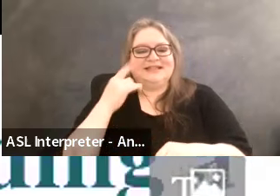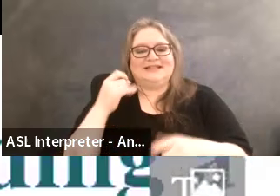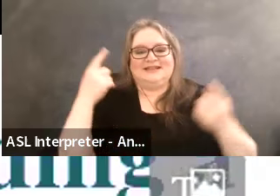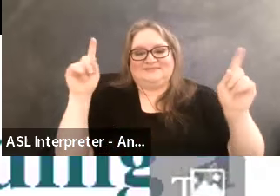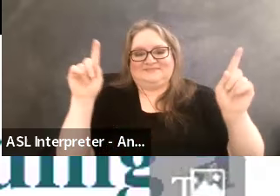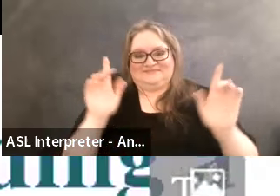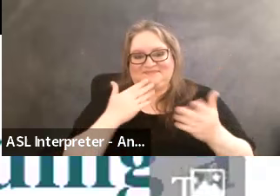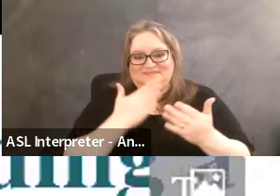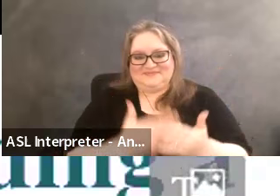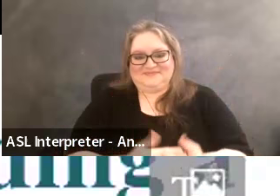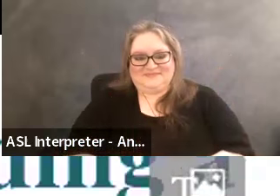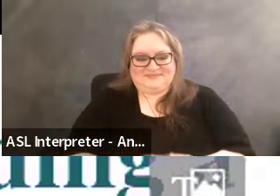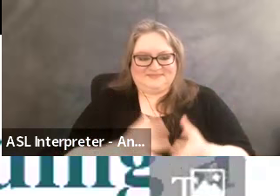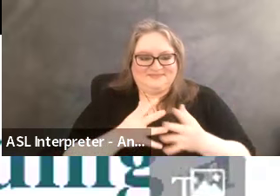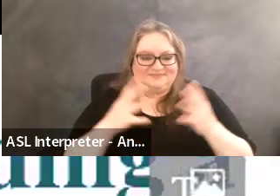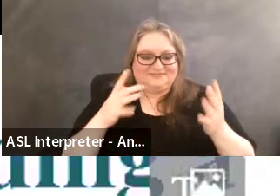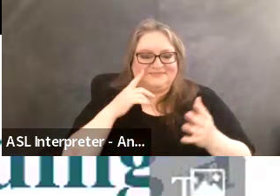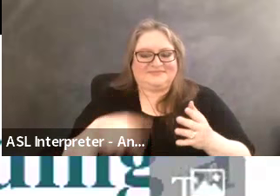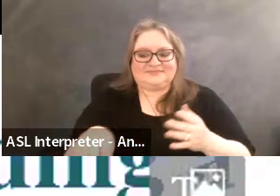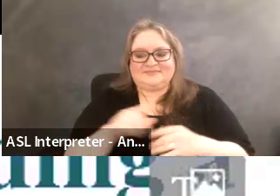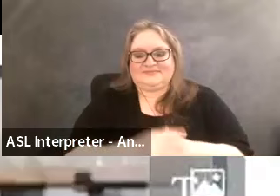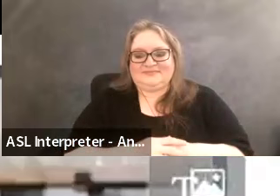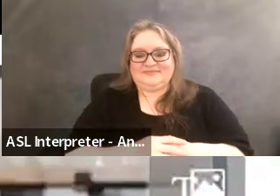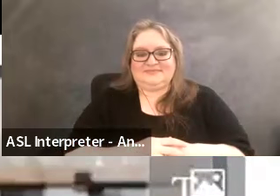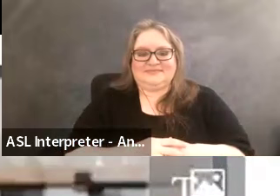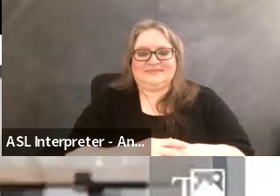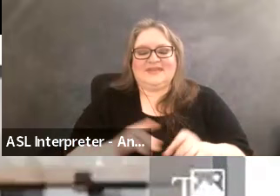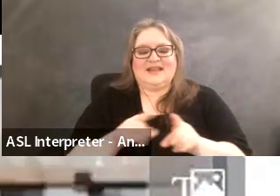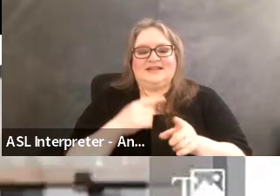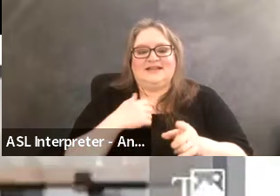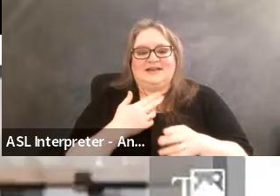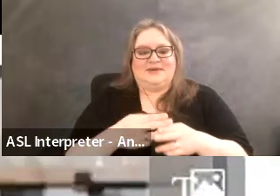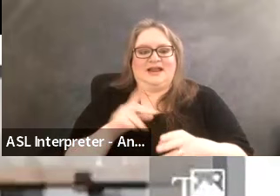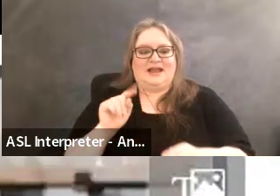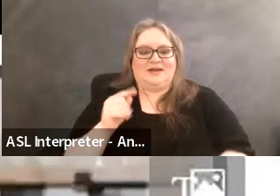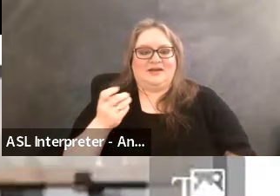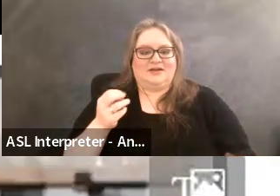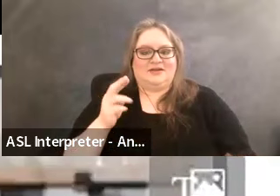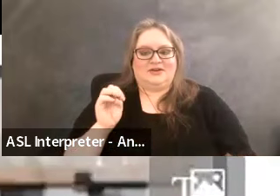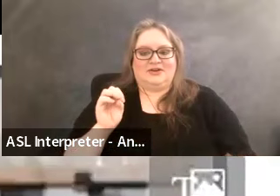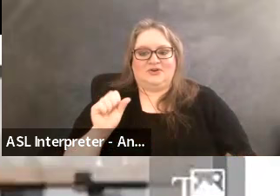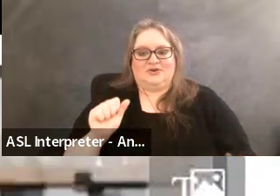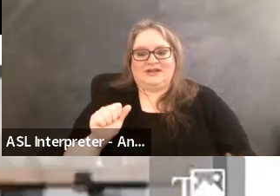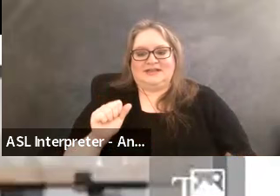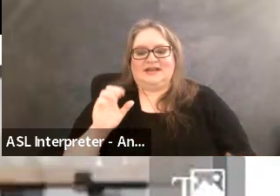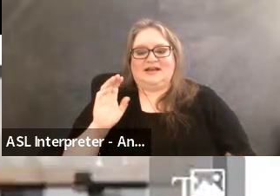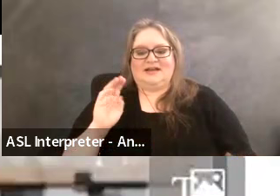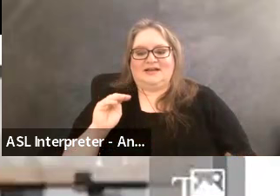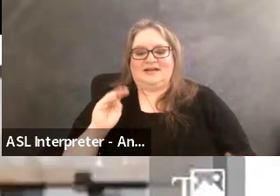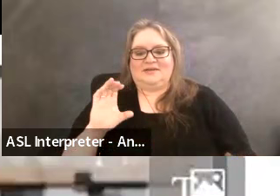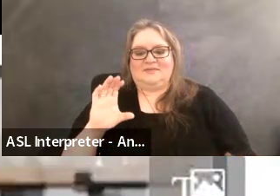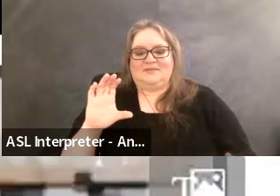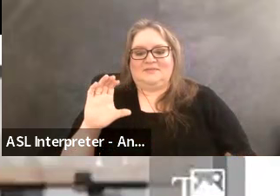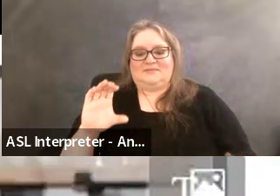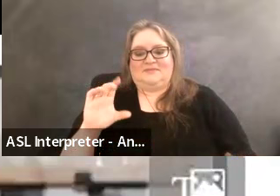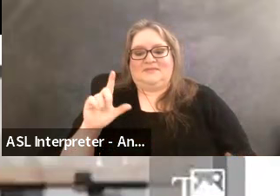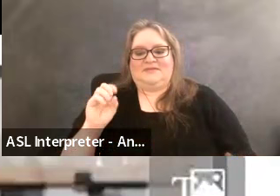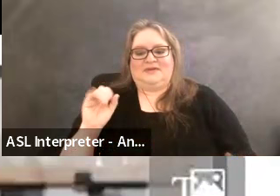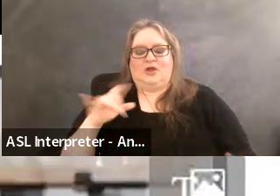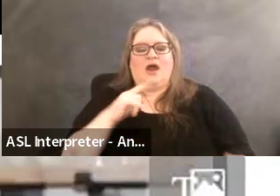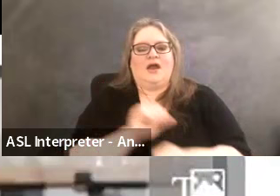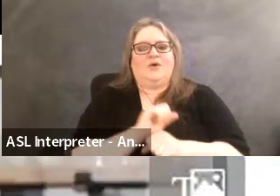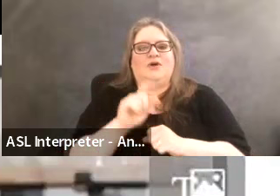you so much for those of you. So as I said, my name is Teresa McCloy. I work as a business